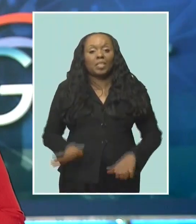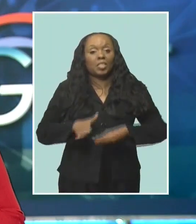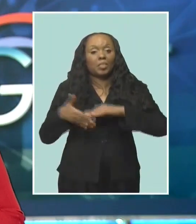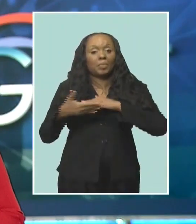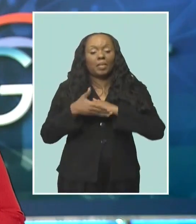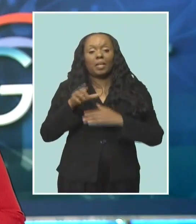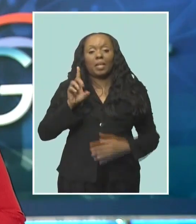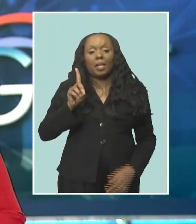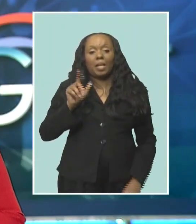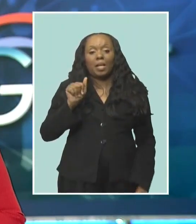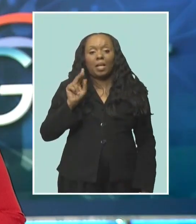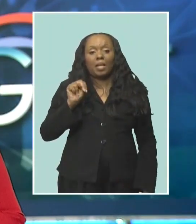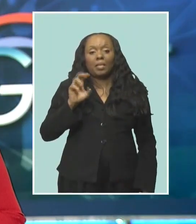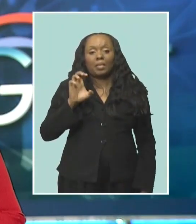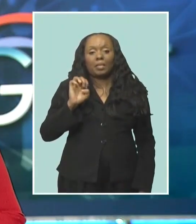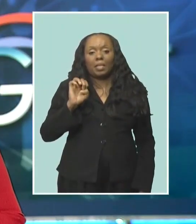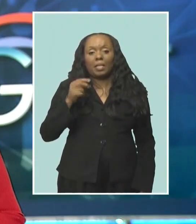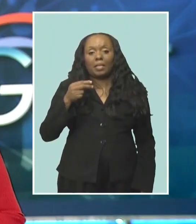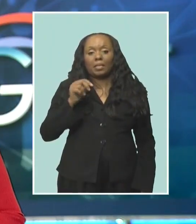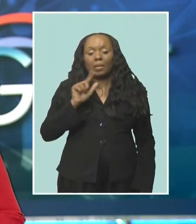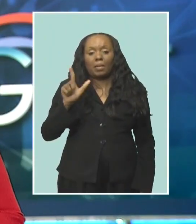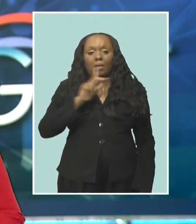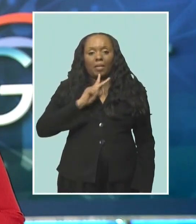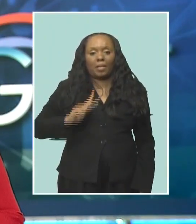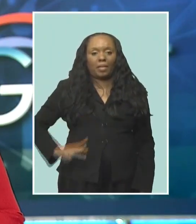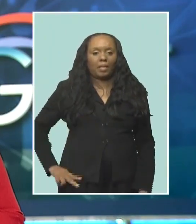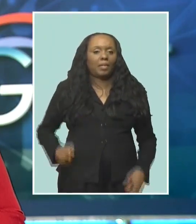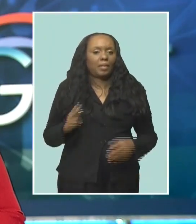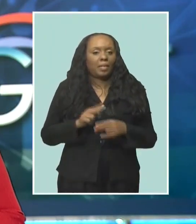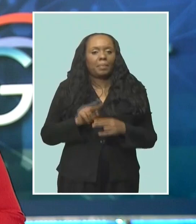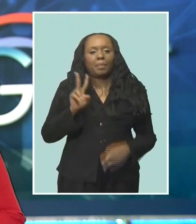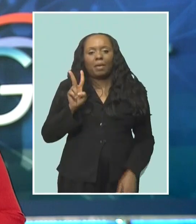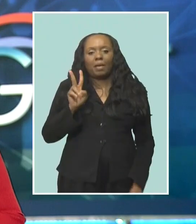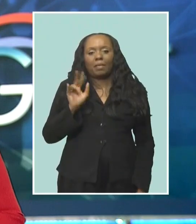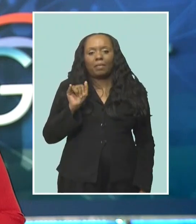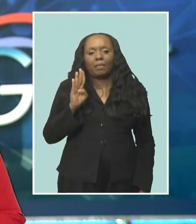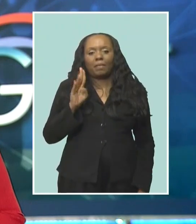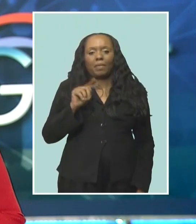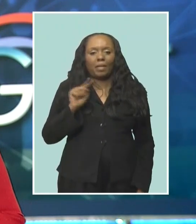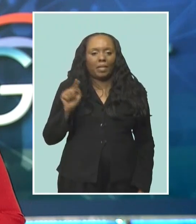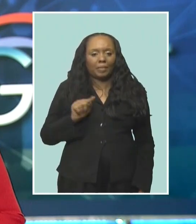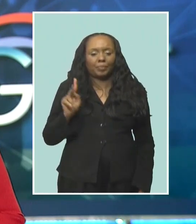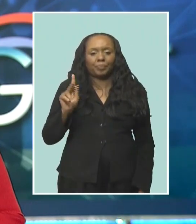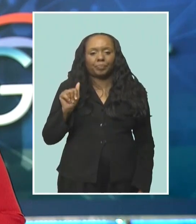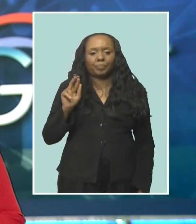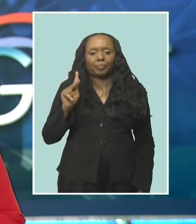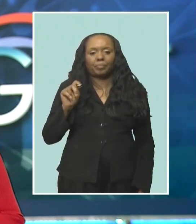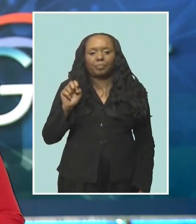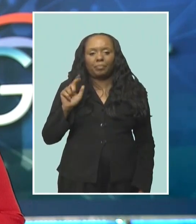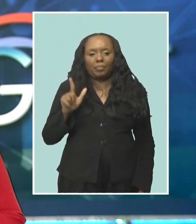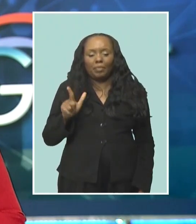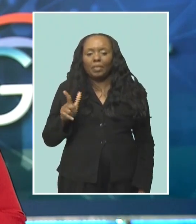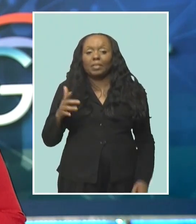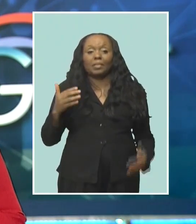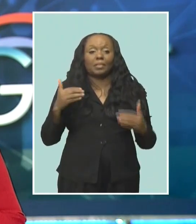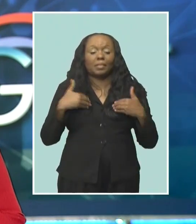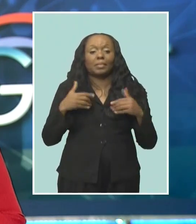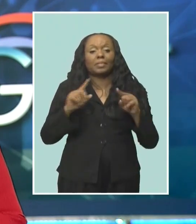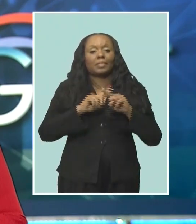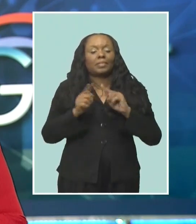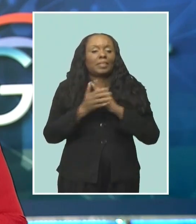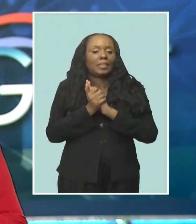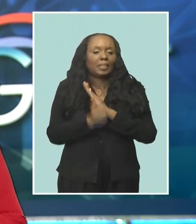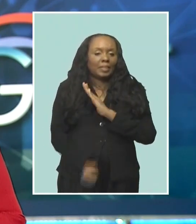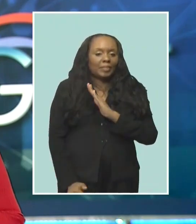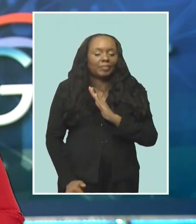Dancehall king DJ Palmer, best known as Vybz Cartel, is continuing to add to his list of talents. It comes with